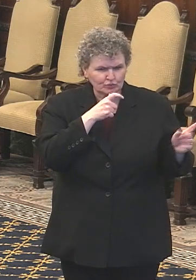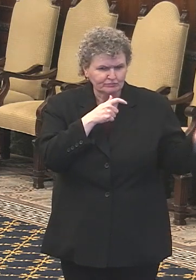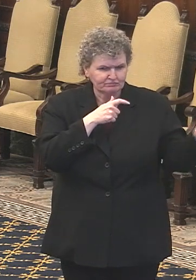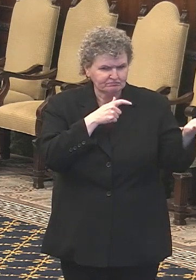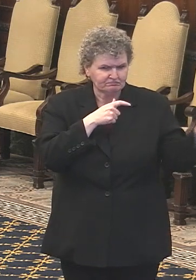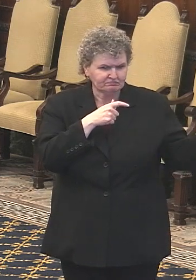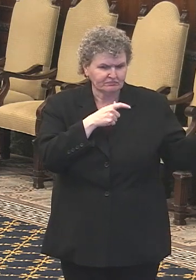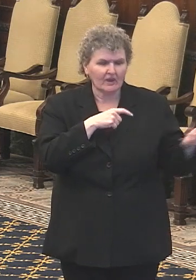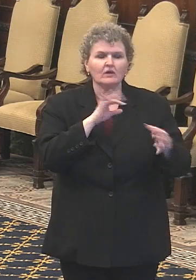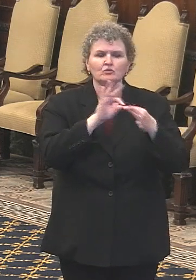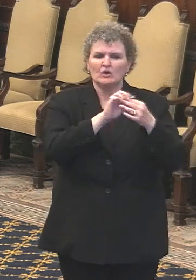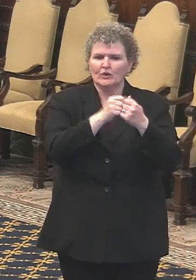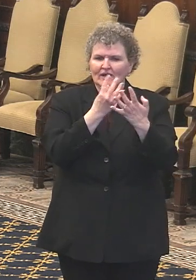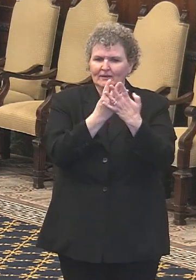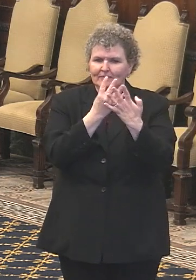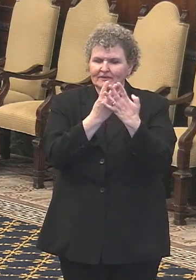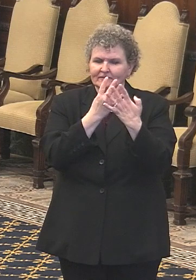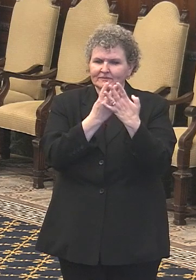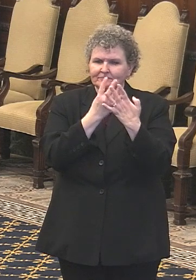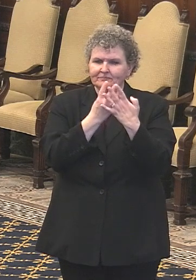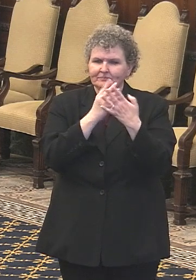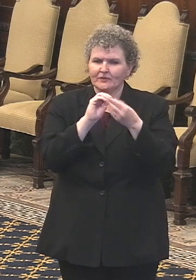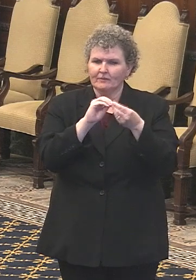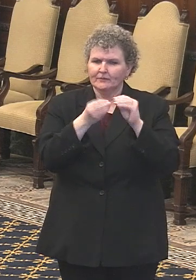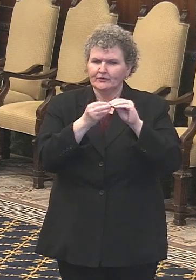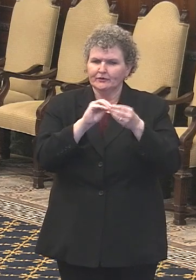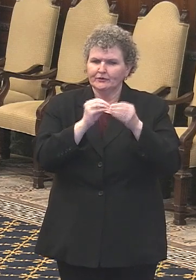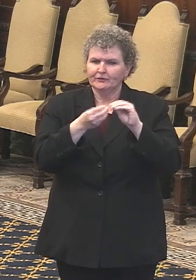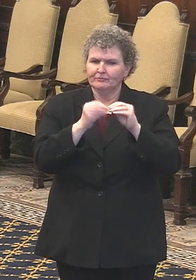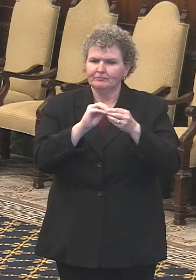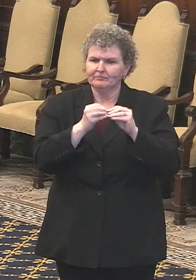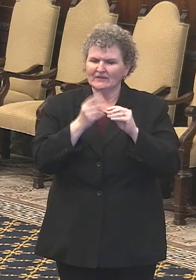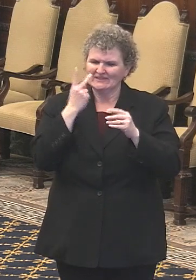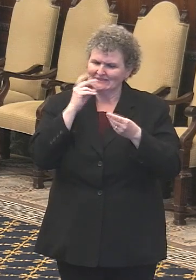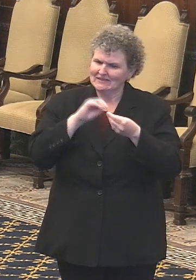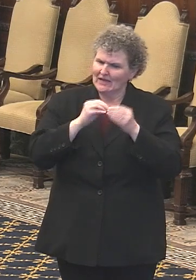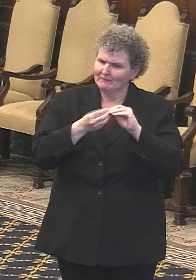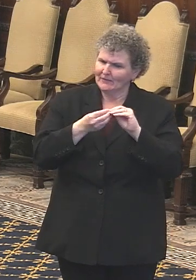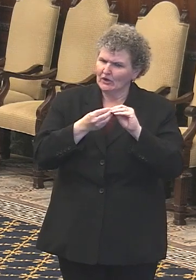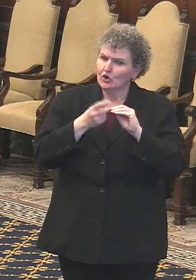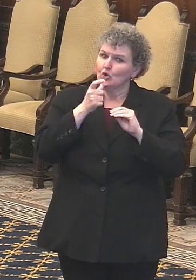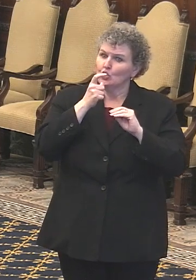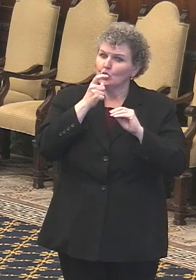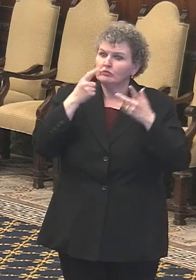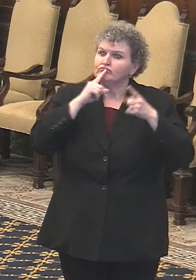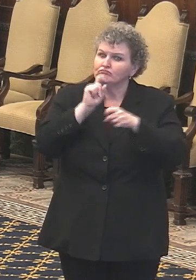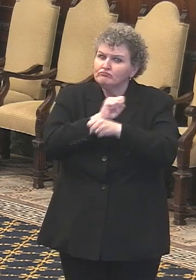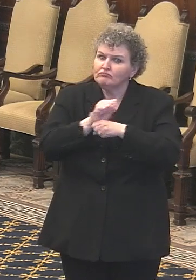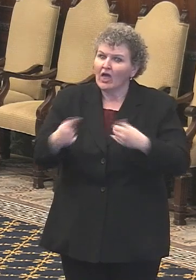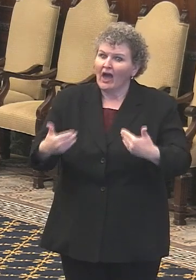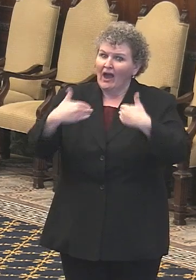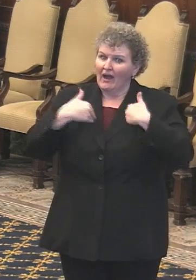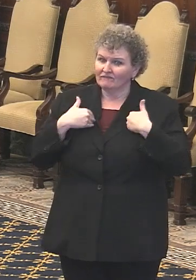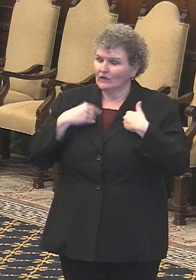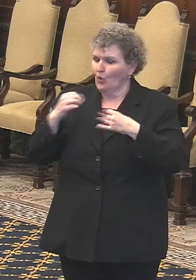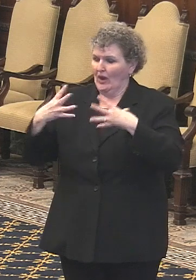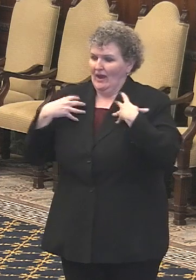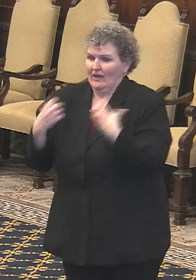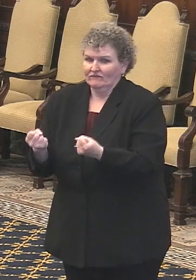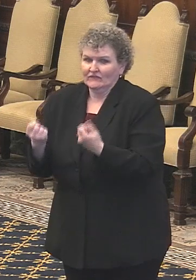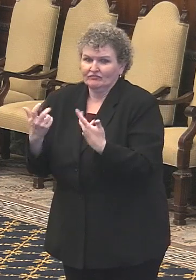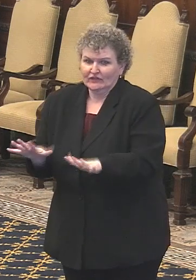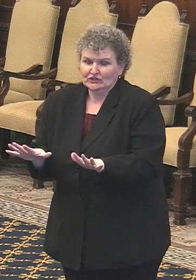are different than the overall case numbers in that you subtract those who have recovered. And